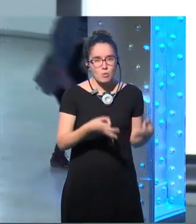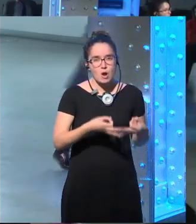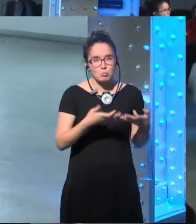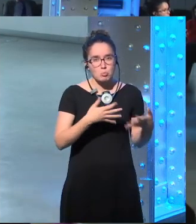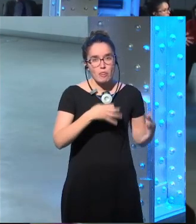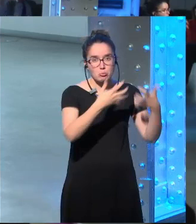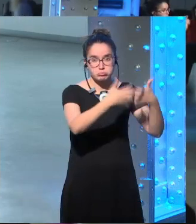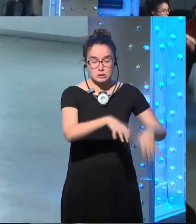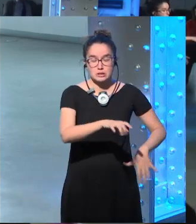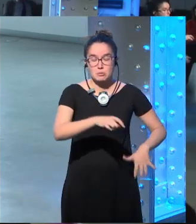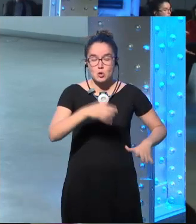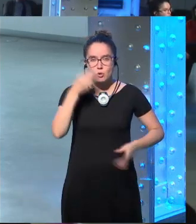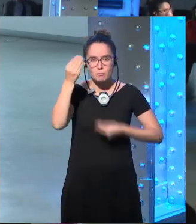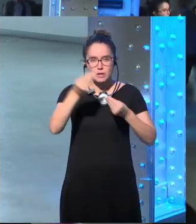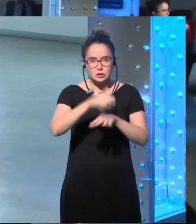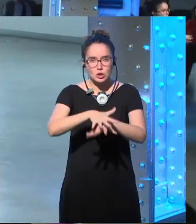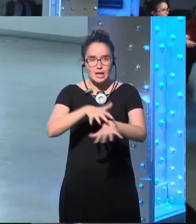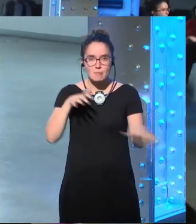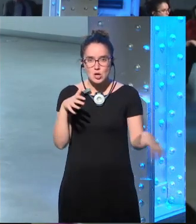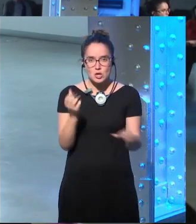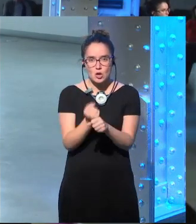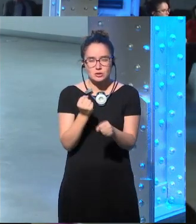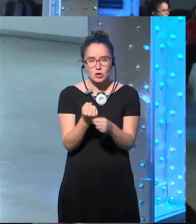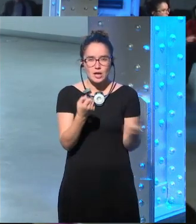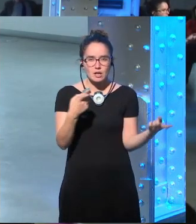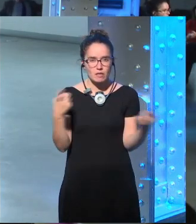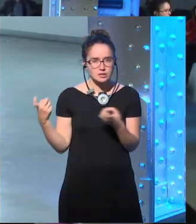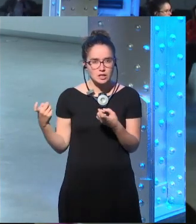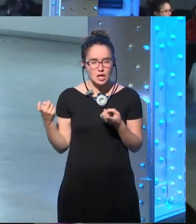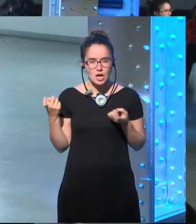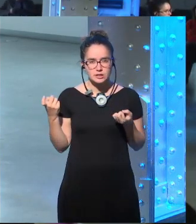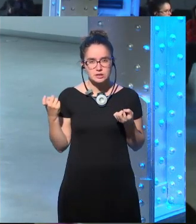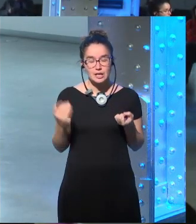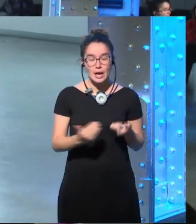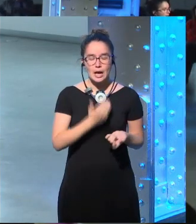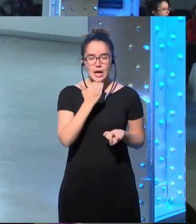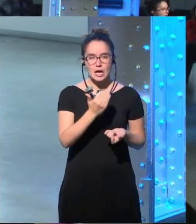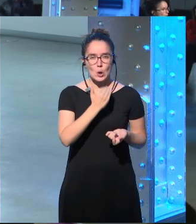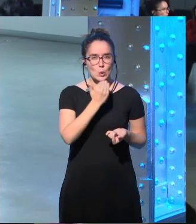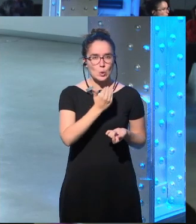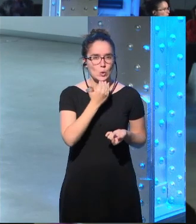most of the jobs that require complex social interactions, assisting